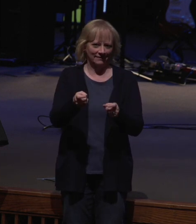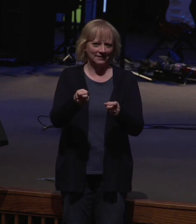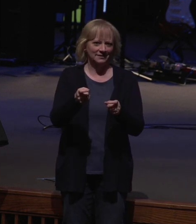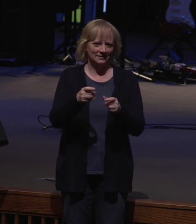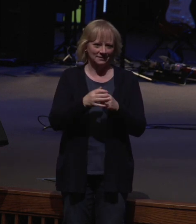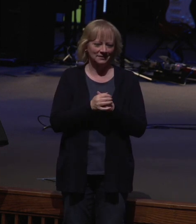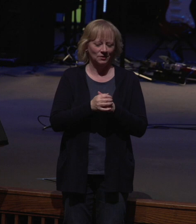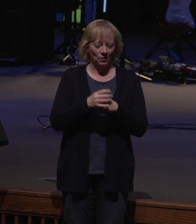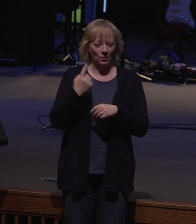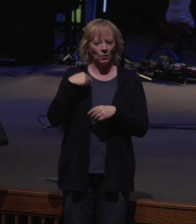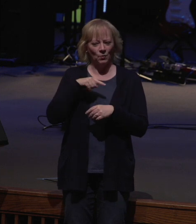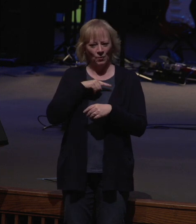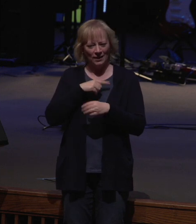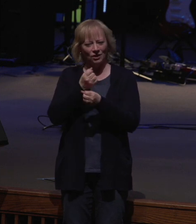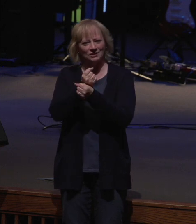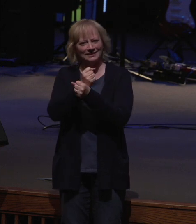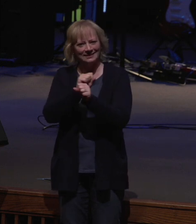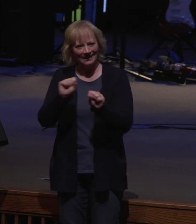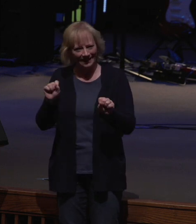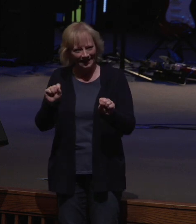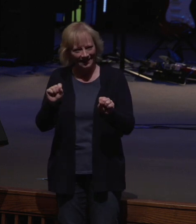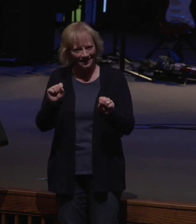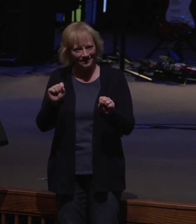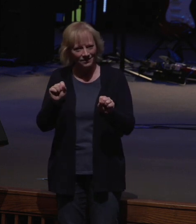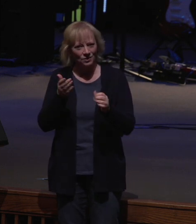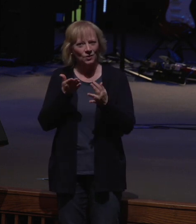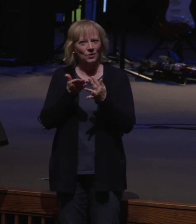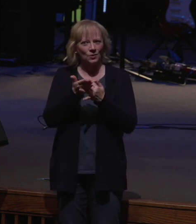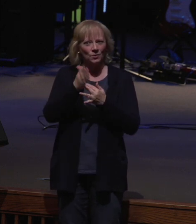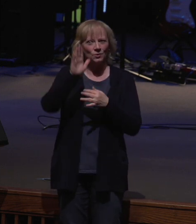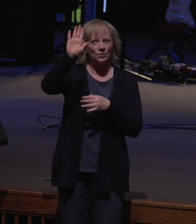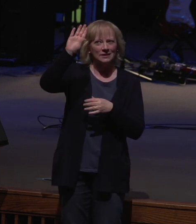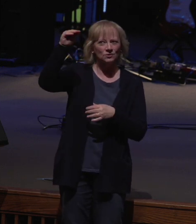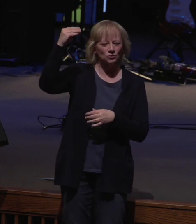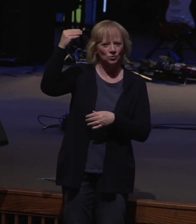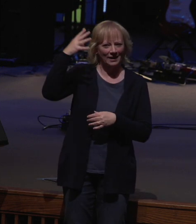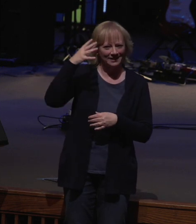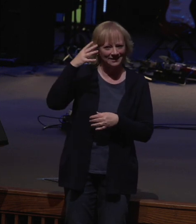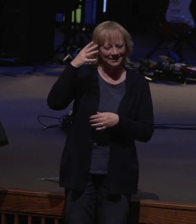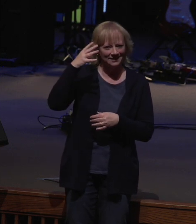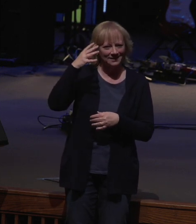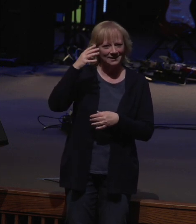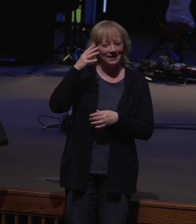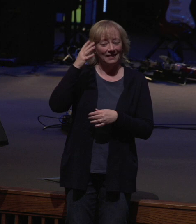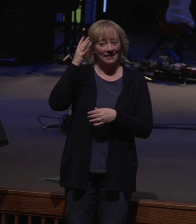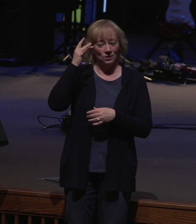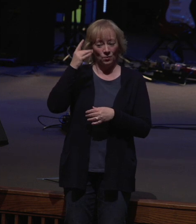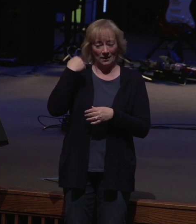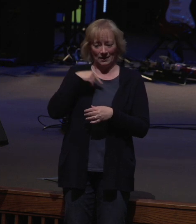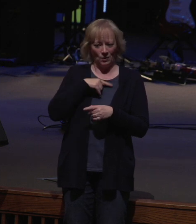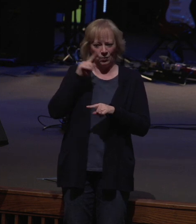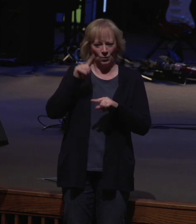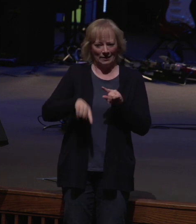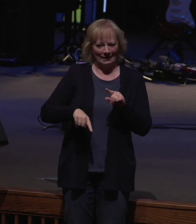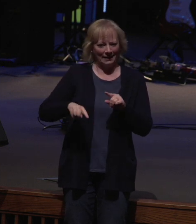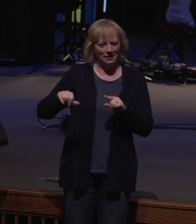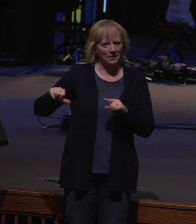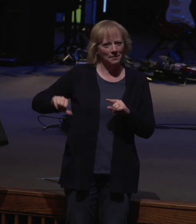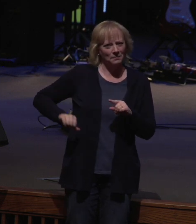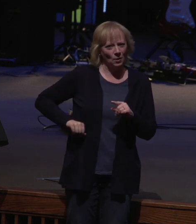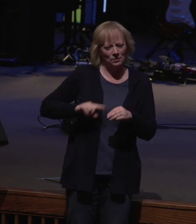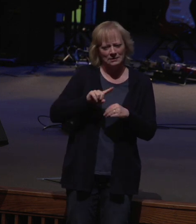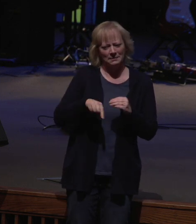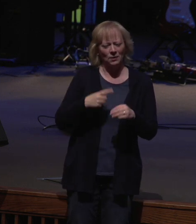We are saved through grace, which is not why none of us can be boasting about